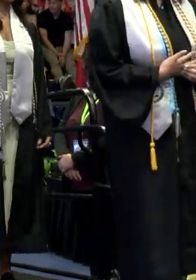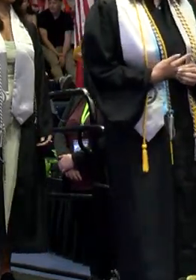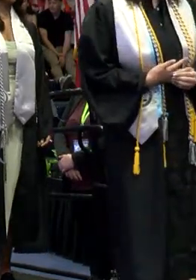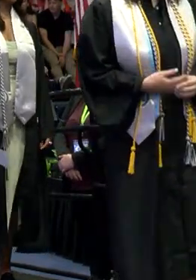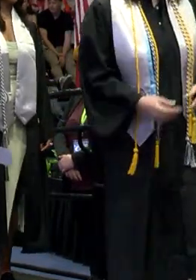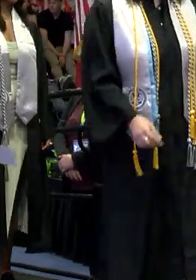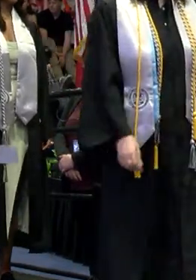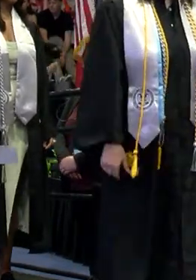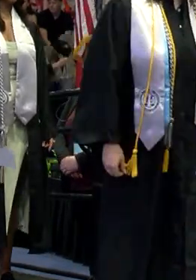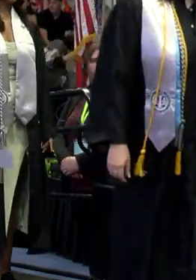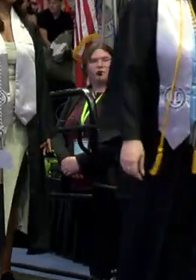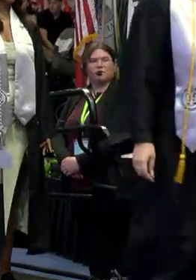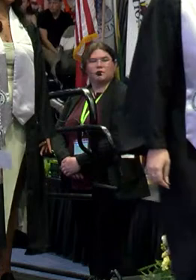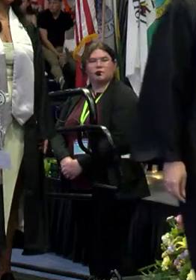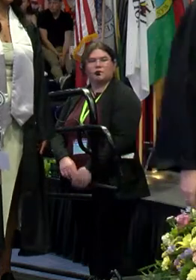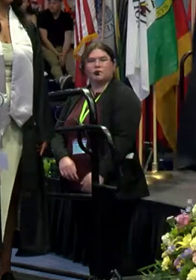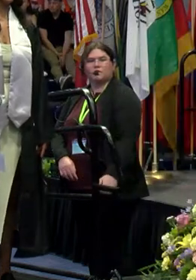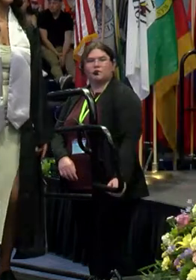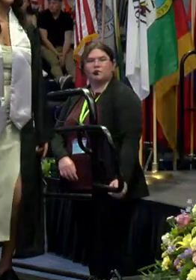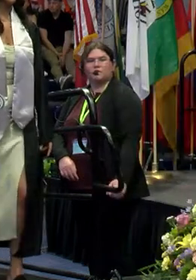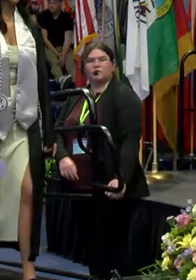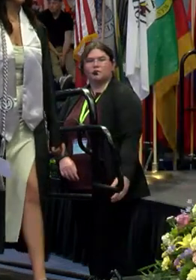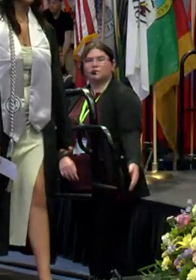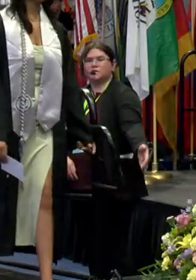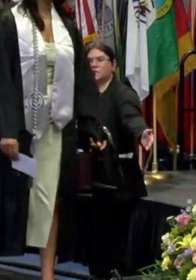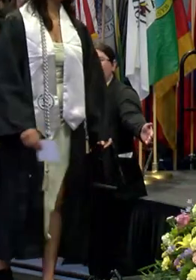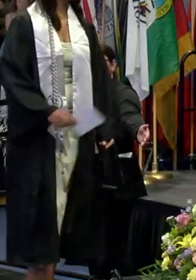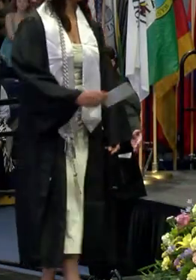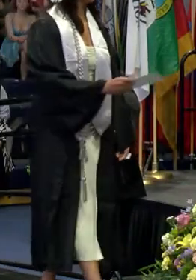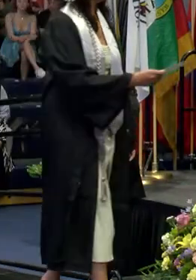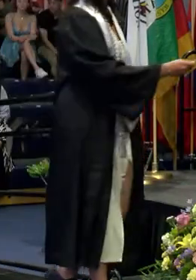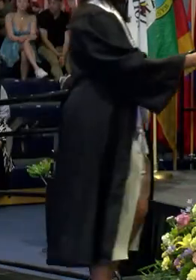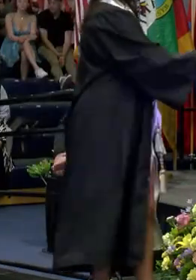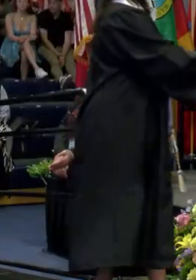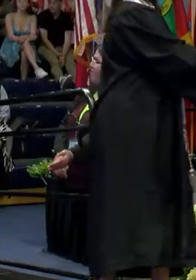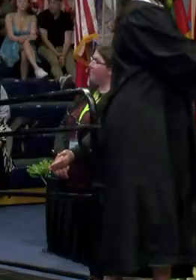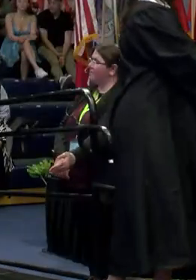Alana Lael Flores McLeese, cum laude.